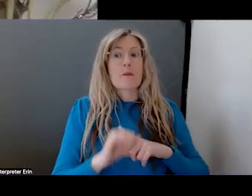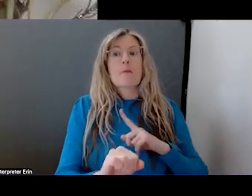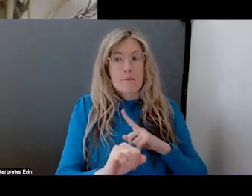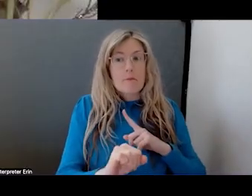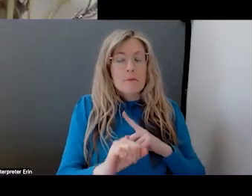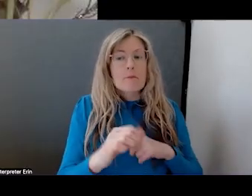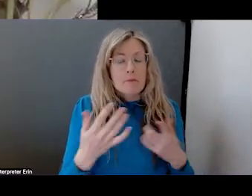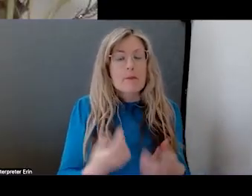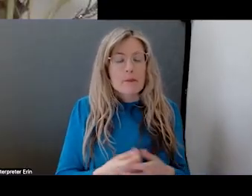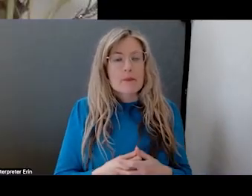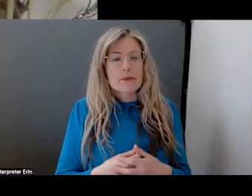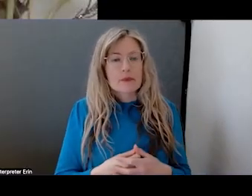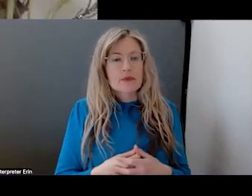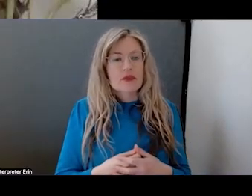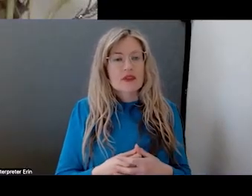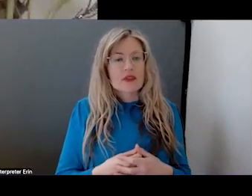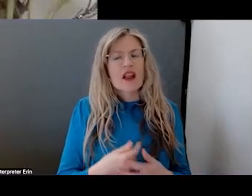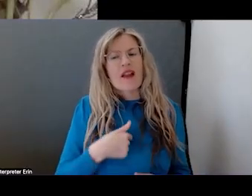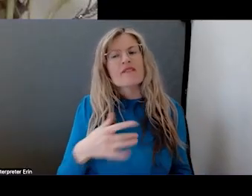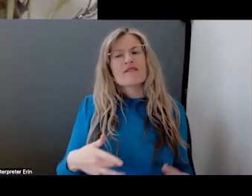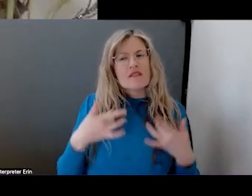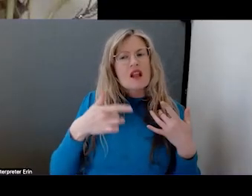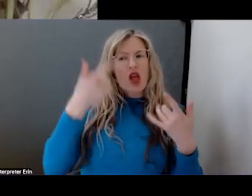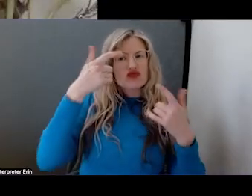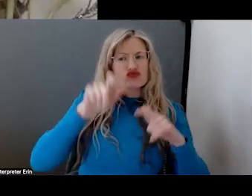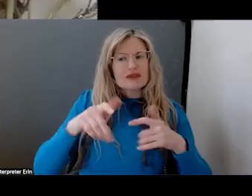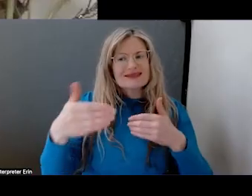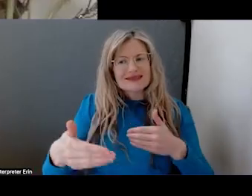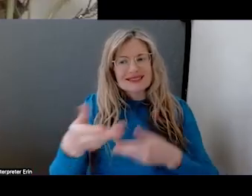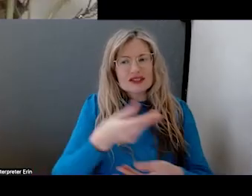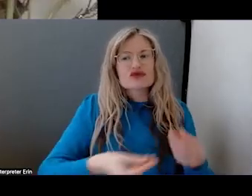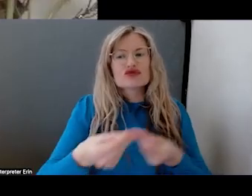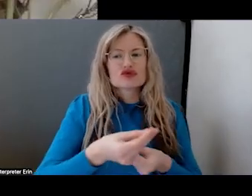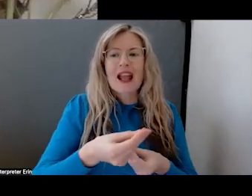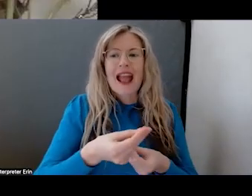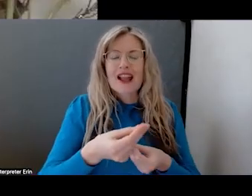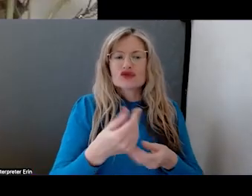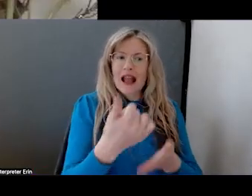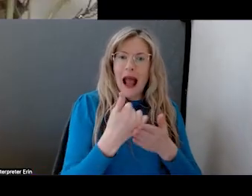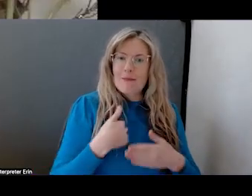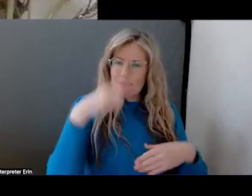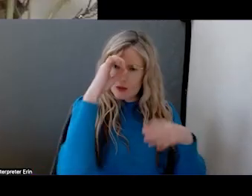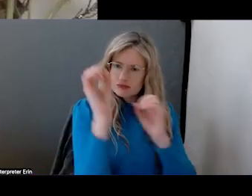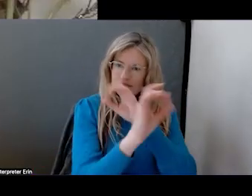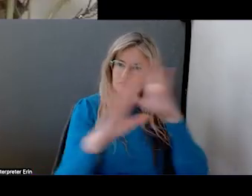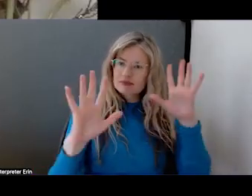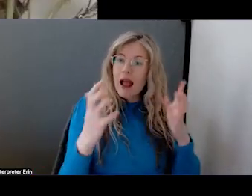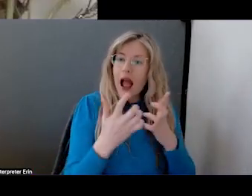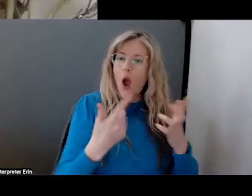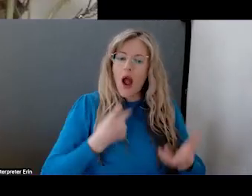it's given me like a bit of understanding of how I talk about my practice, really,